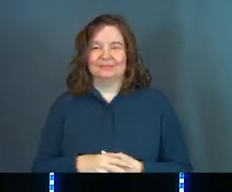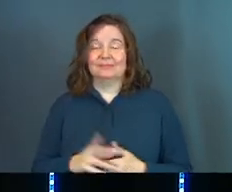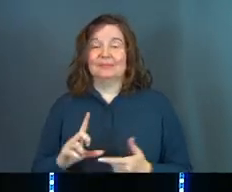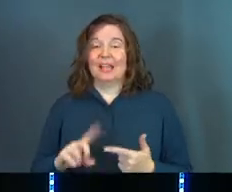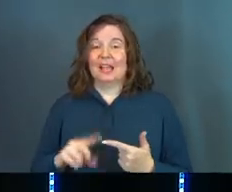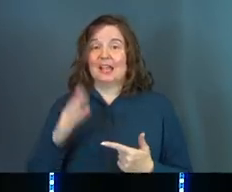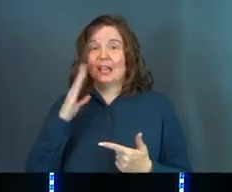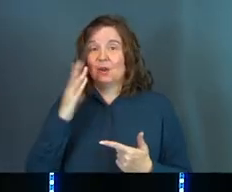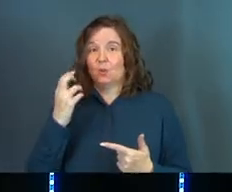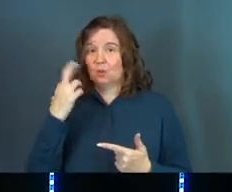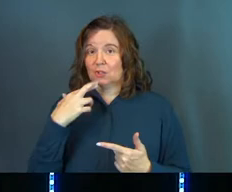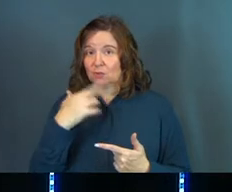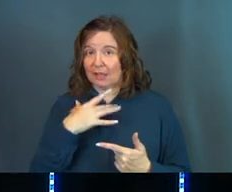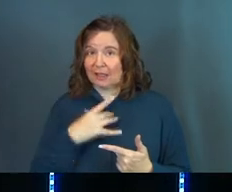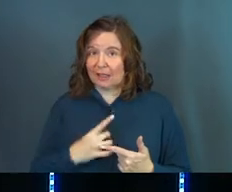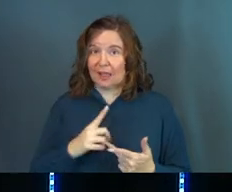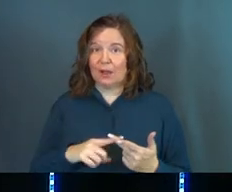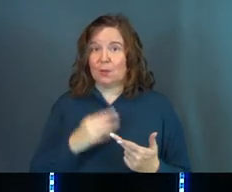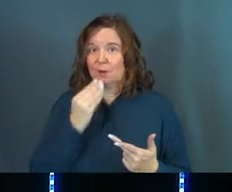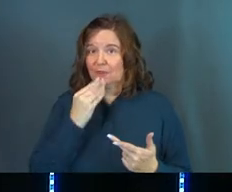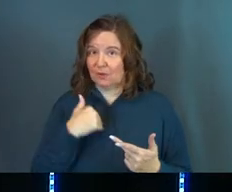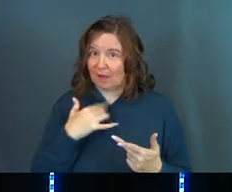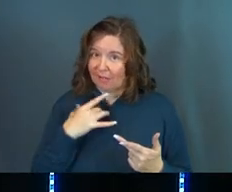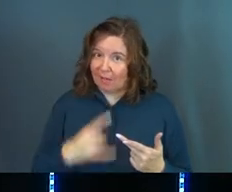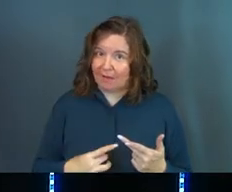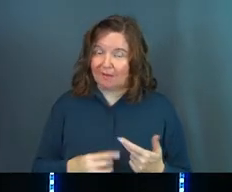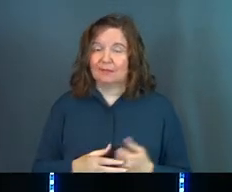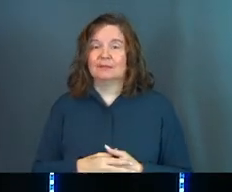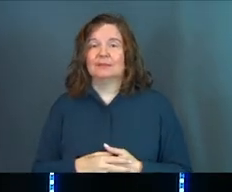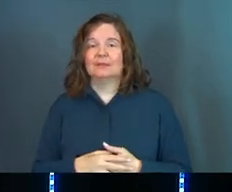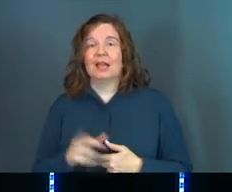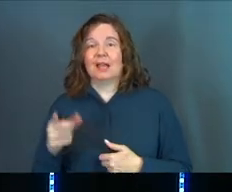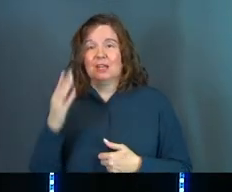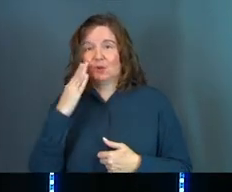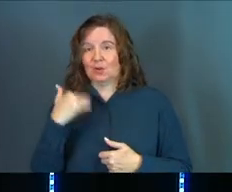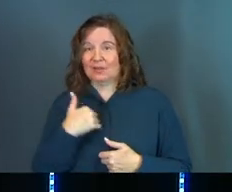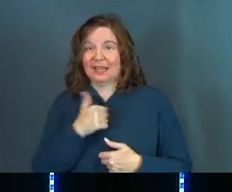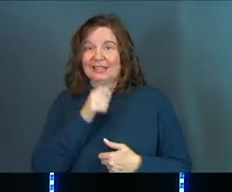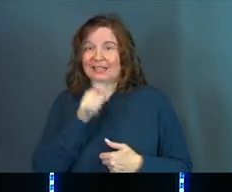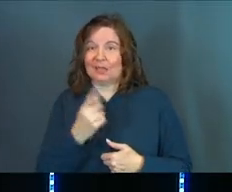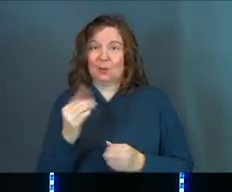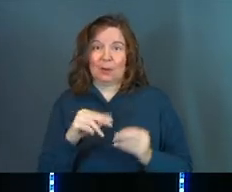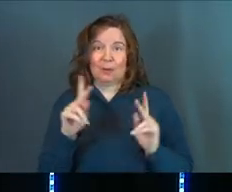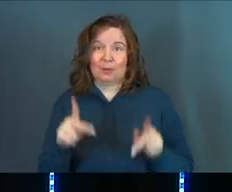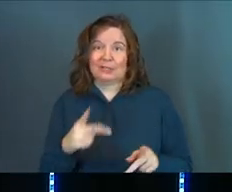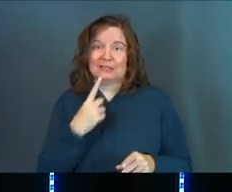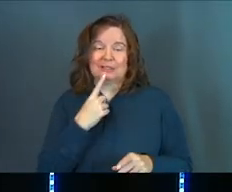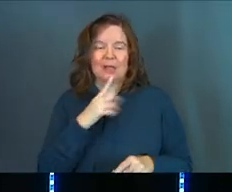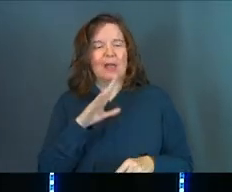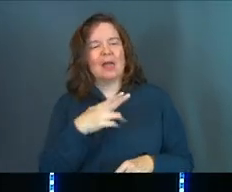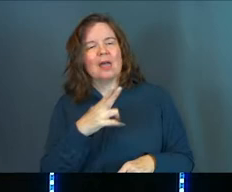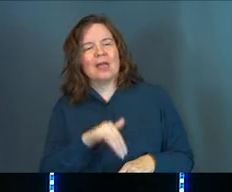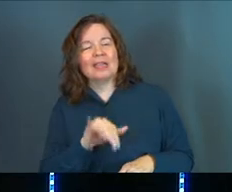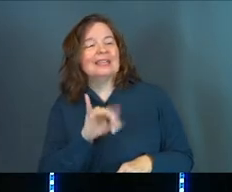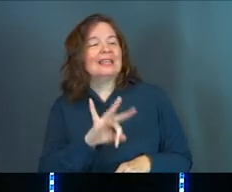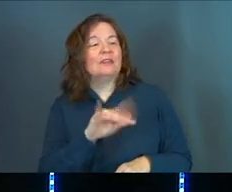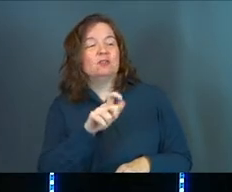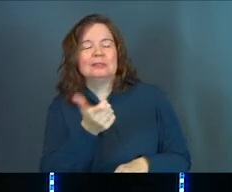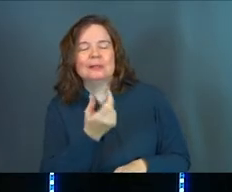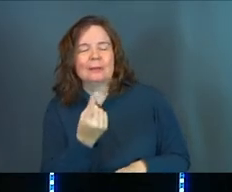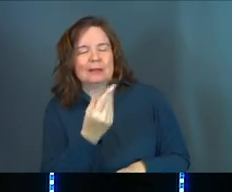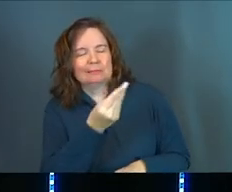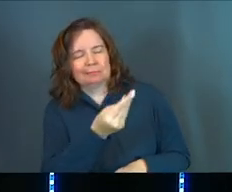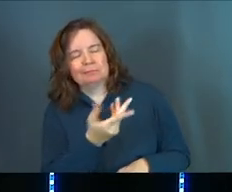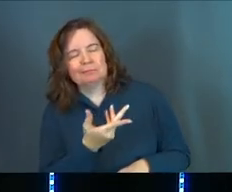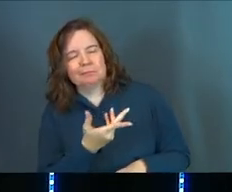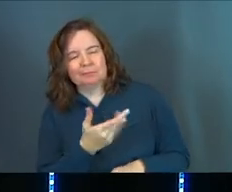And he knows what restaurant I like, what food I liked. And he knows I didn't need one more person just saying, hey, if you need anything